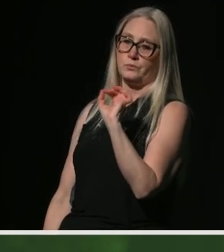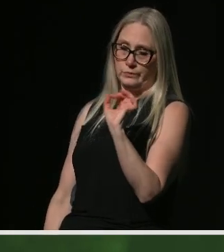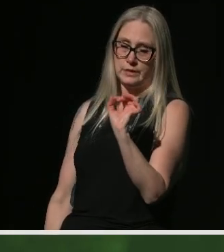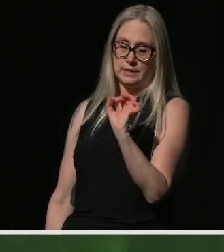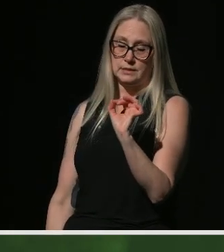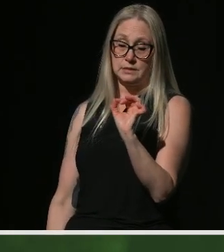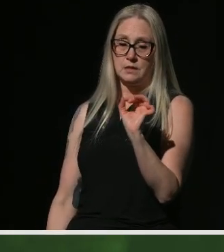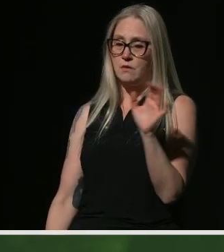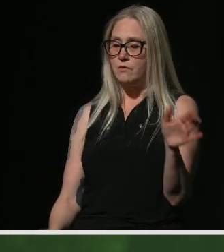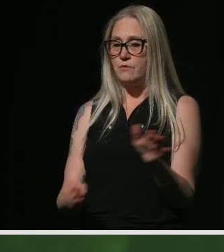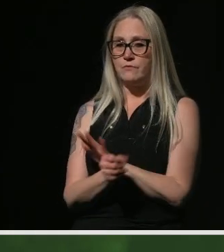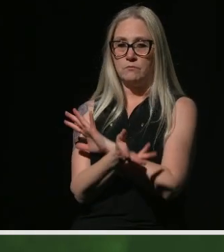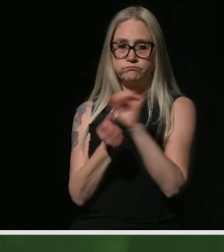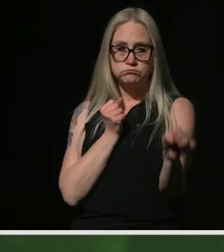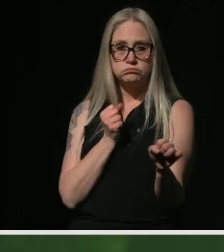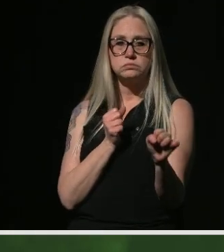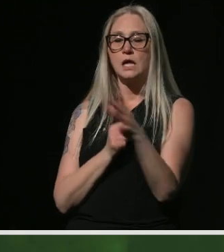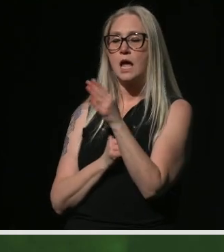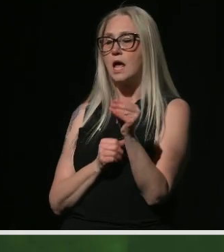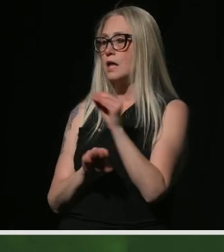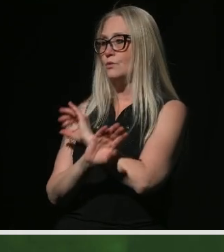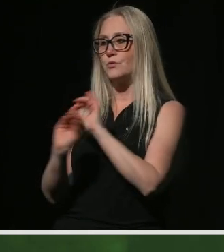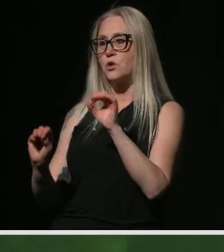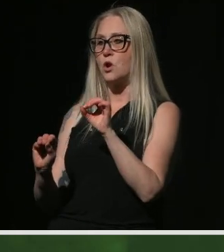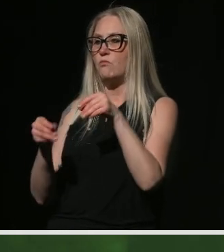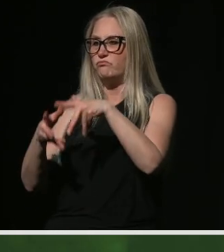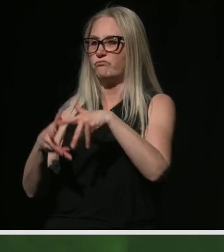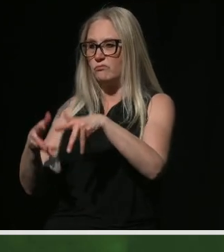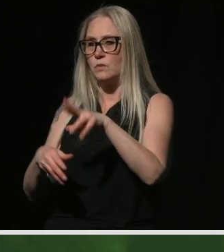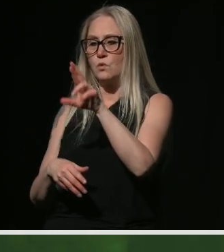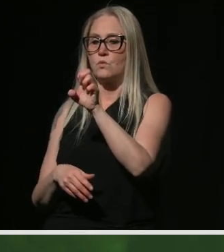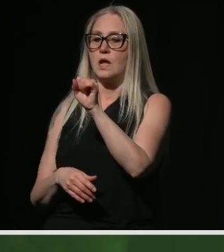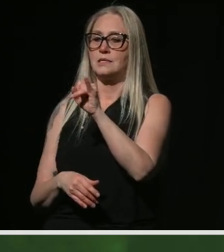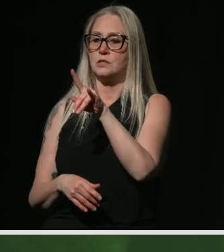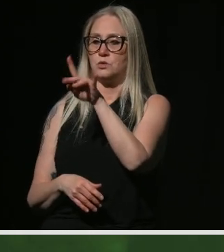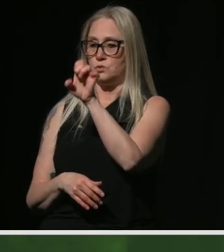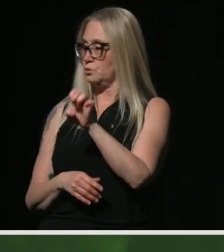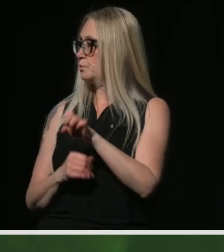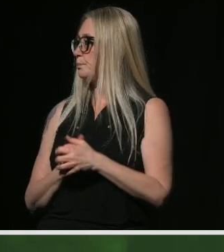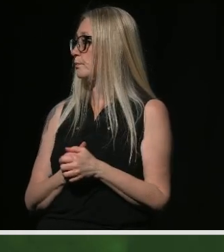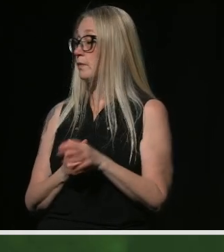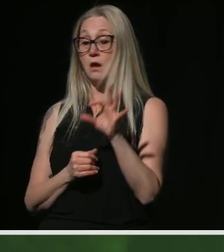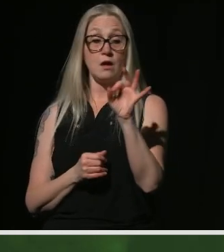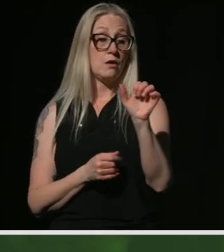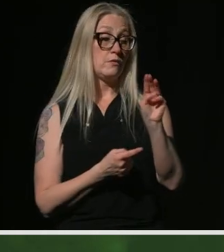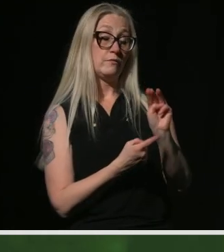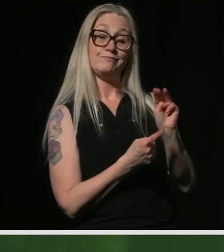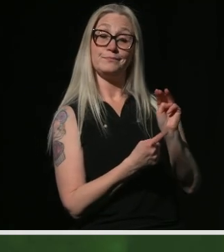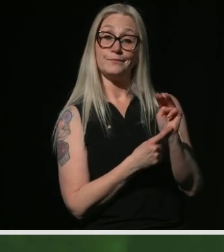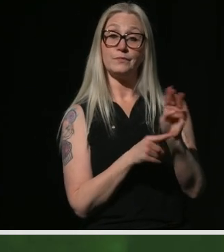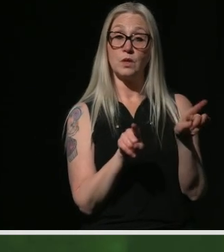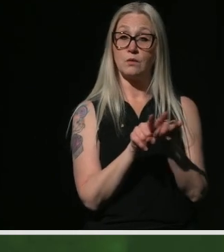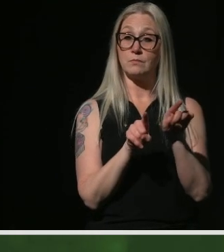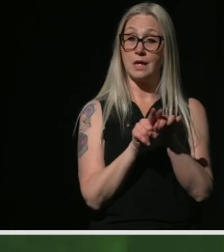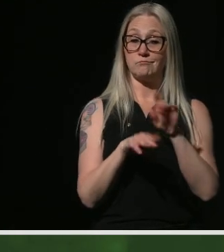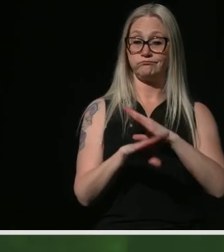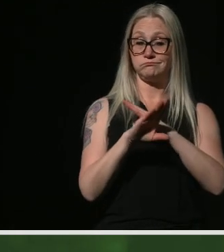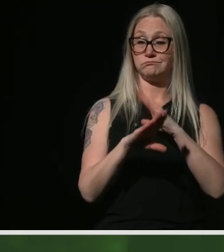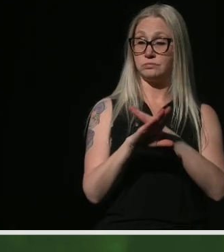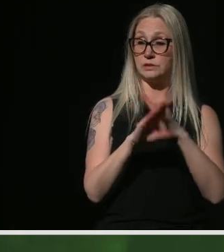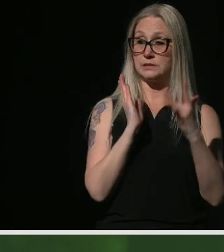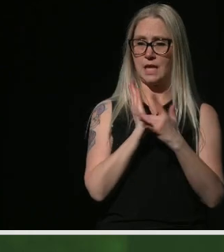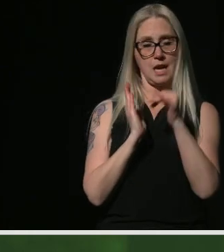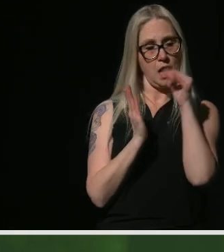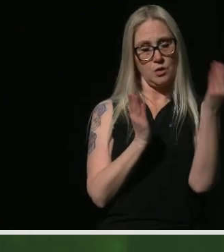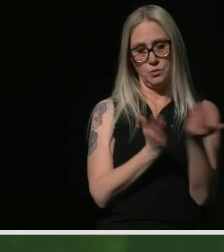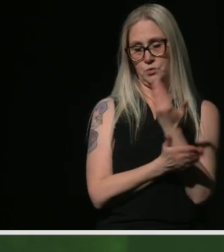biodegradable, leaving no residue. Now, foam as a frost protection technology is not new. There's work all the way back to